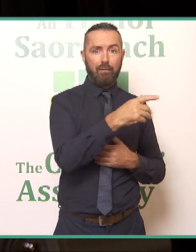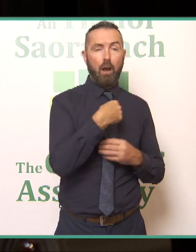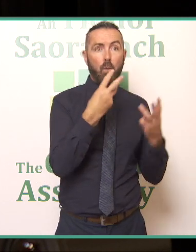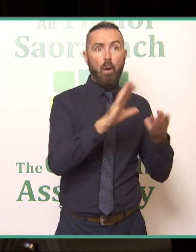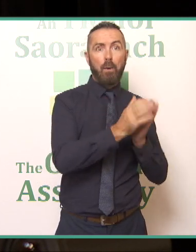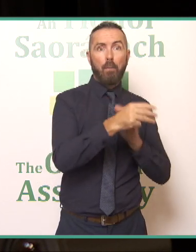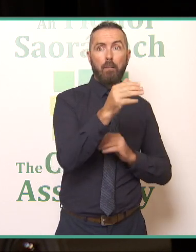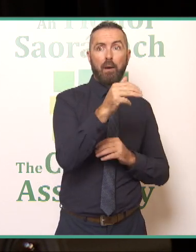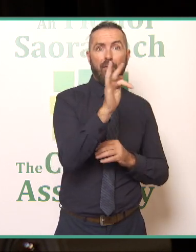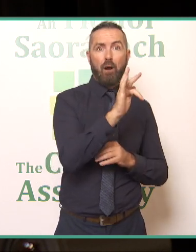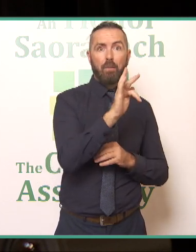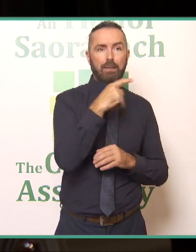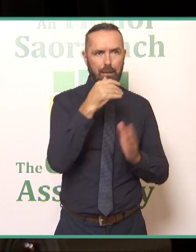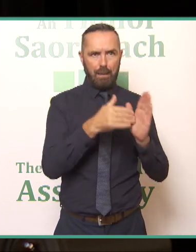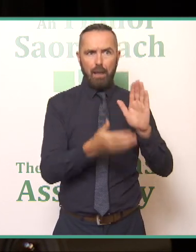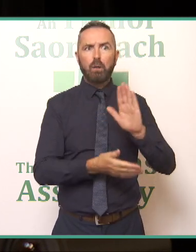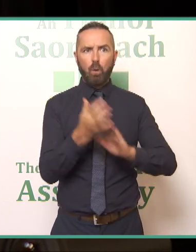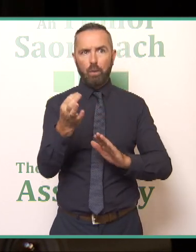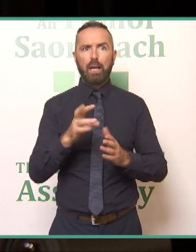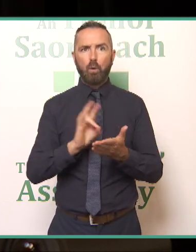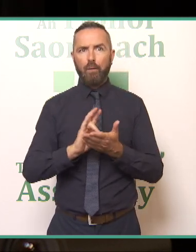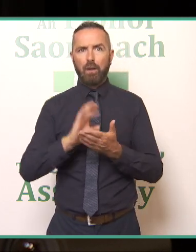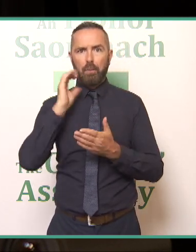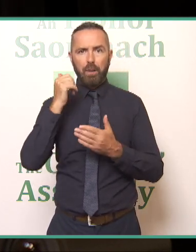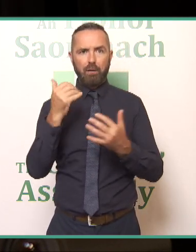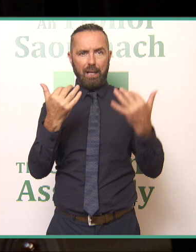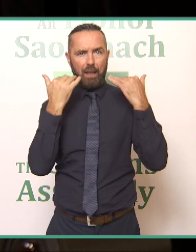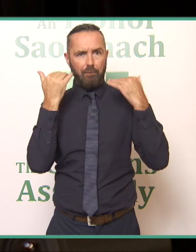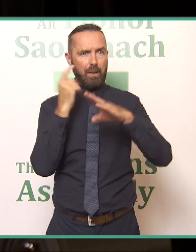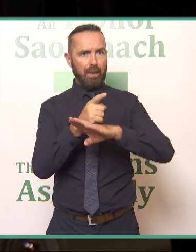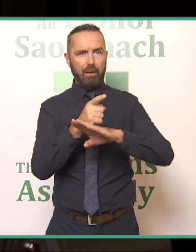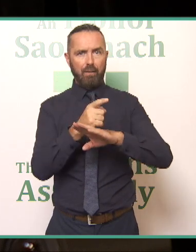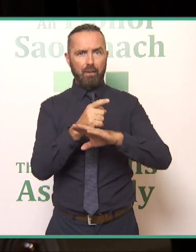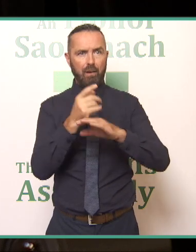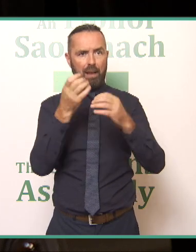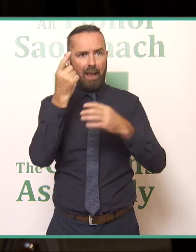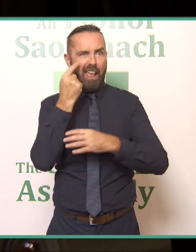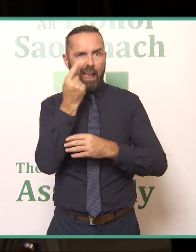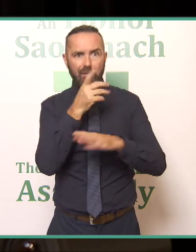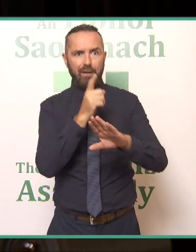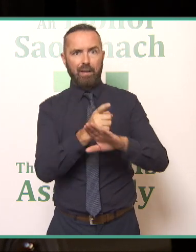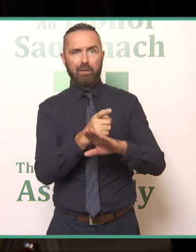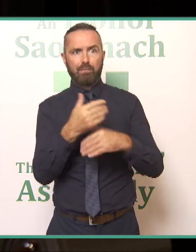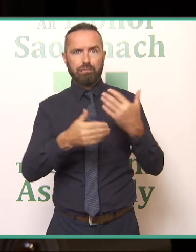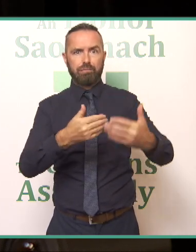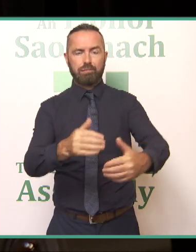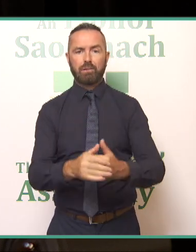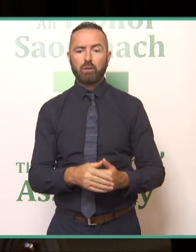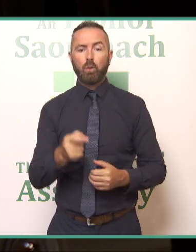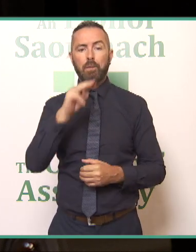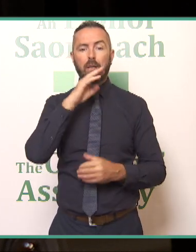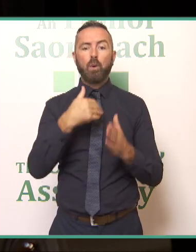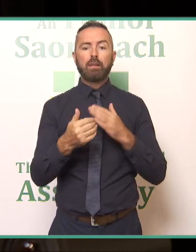great idea, go get a qualification. Because the writing's on the wall. That's the direction we're going, and off we go. So what does that mean?